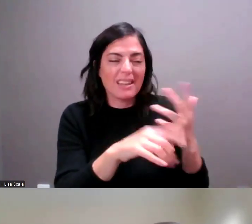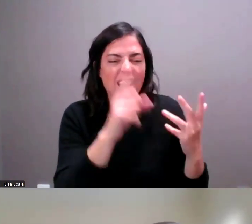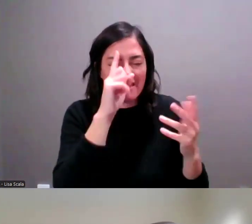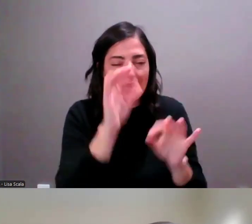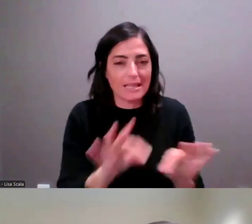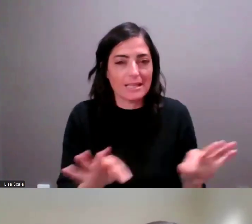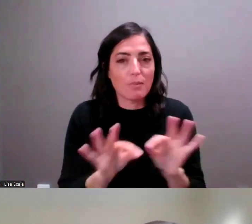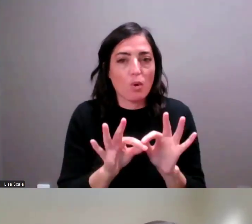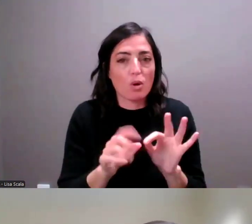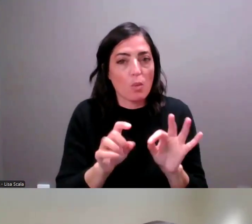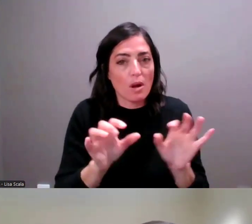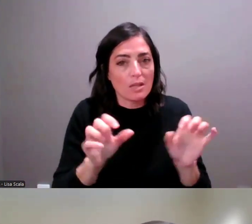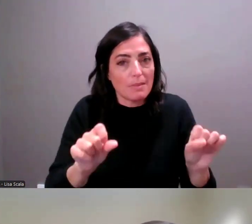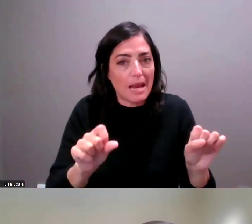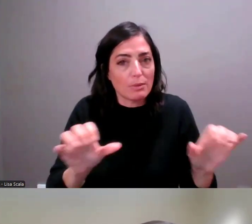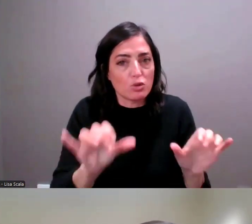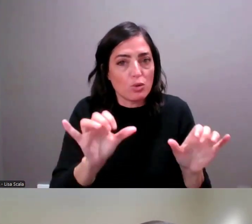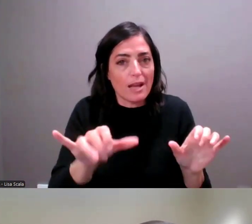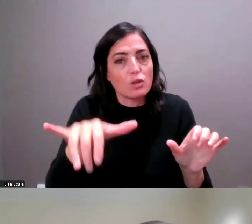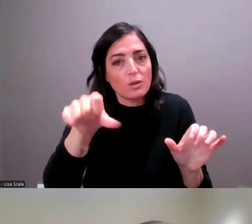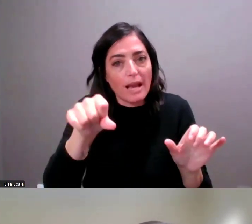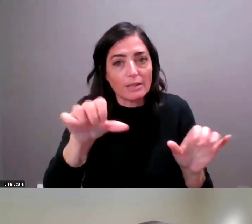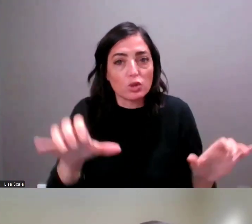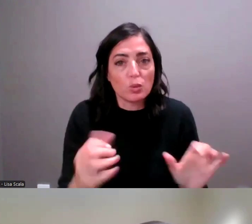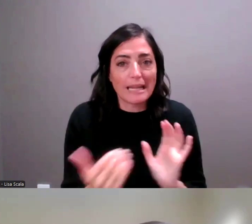think we want to be able to do that.